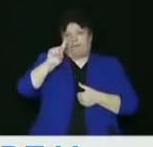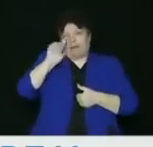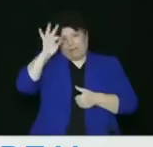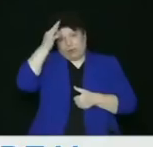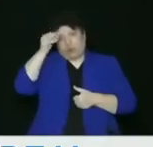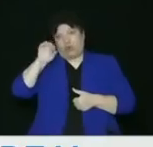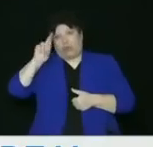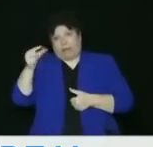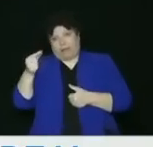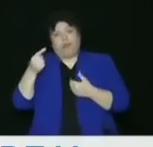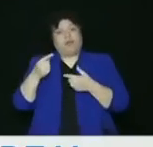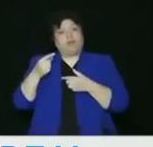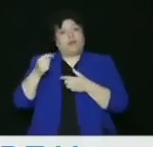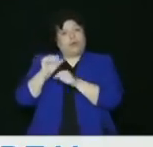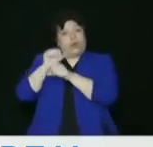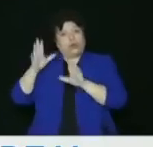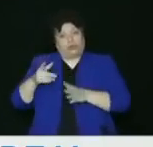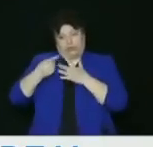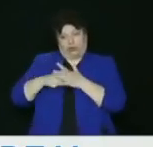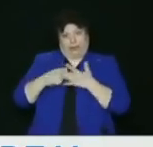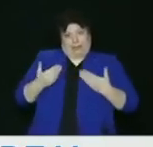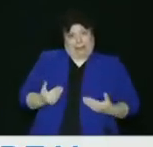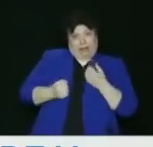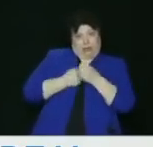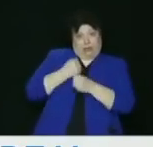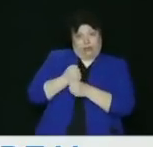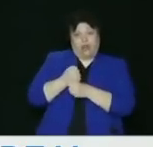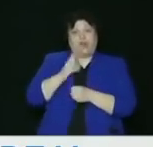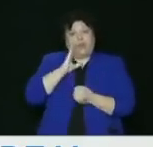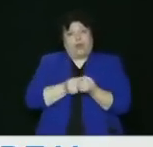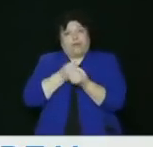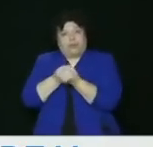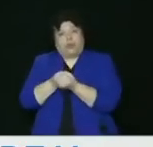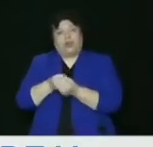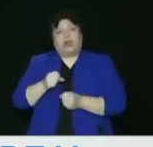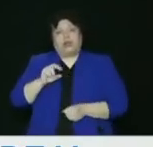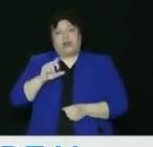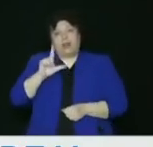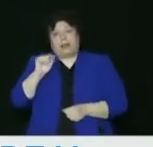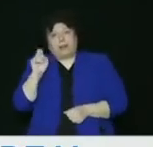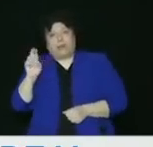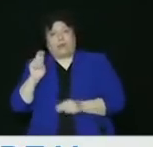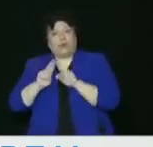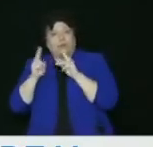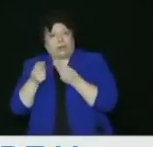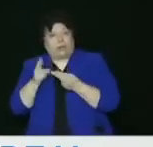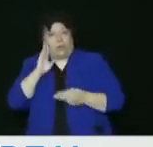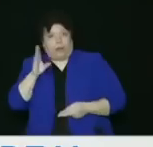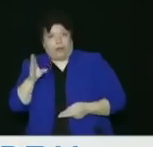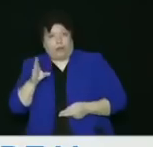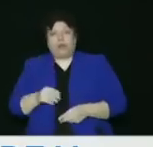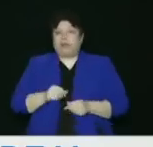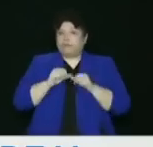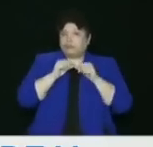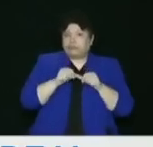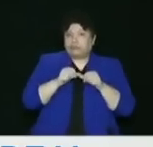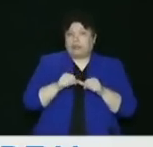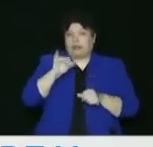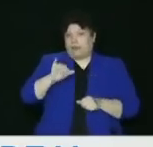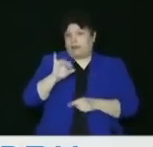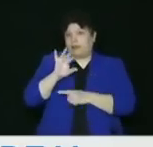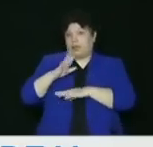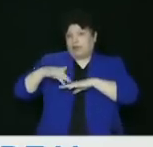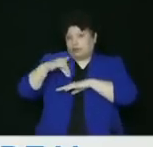year, and continuing to support labour unions. We will keep moving forward on truth and reconciliation with First